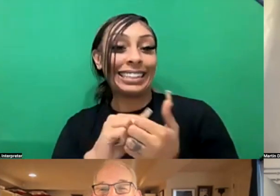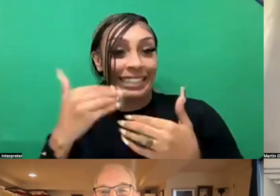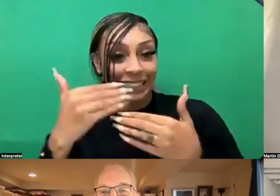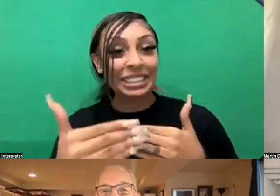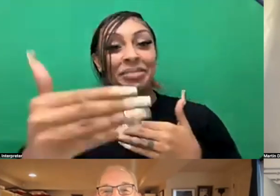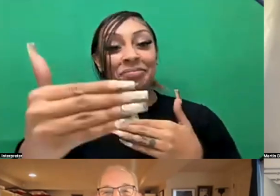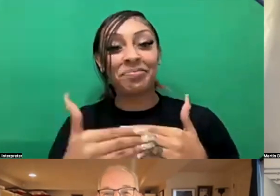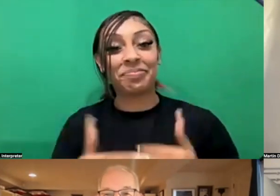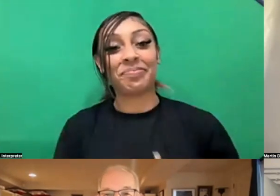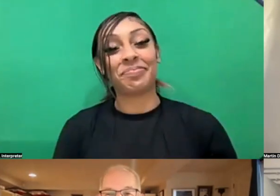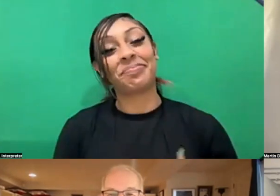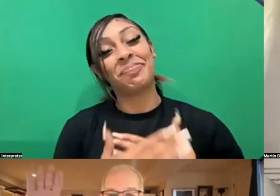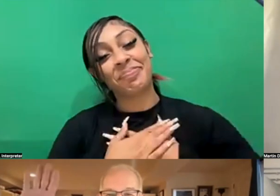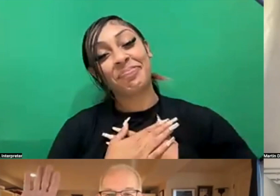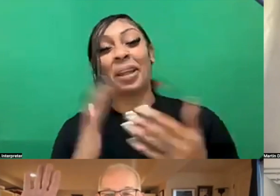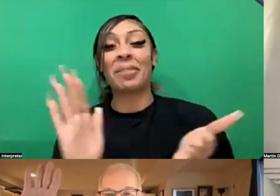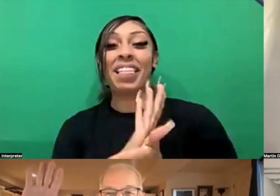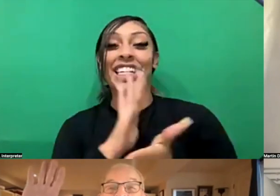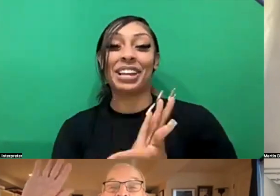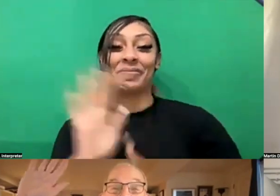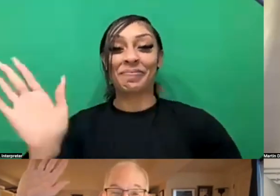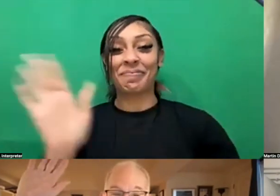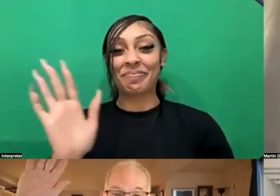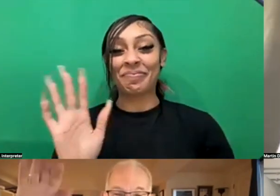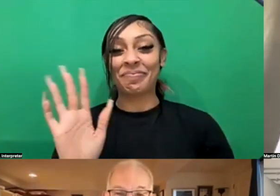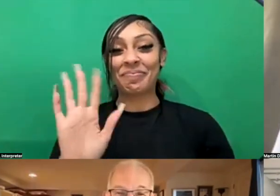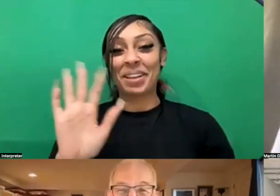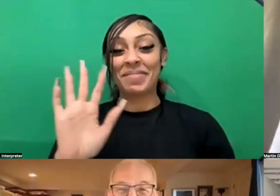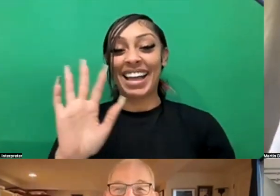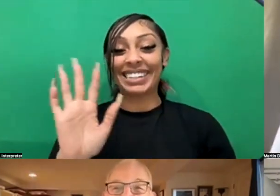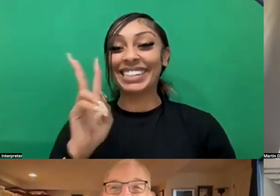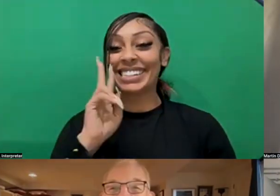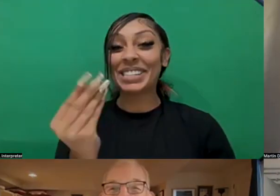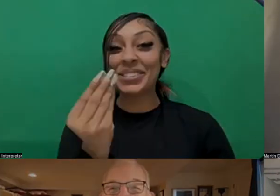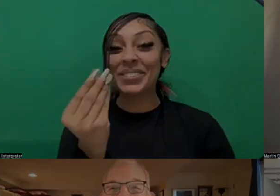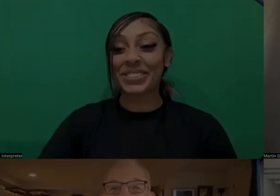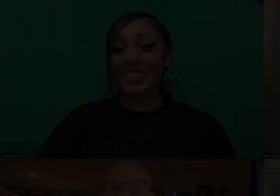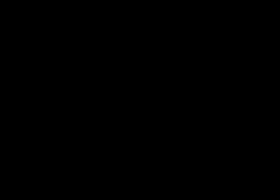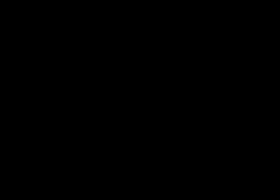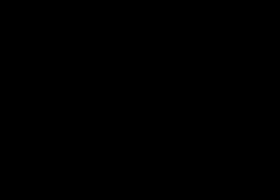My great pleasure. Brilliant. See you. Goodbye to everyone. See you soon. All right, Thanks, Roger. all.